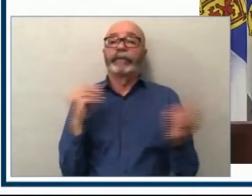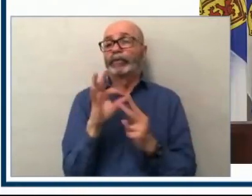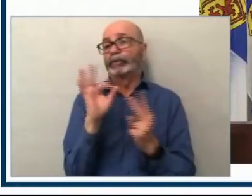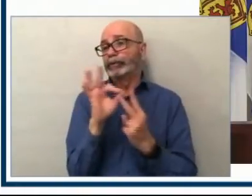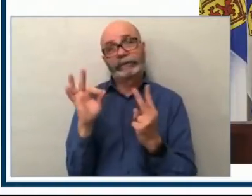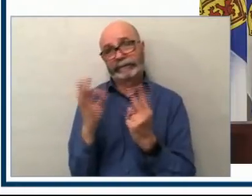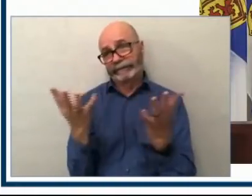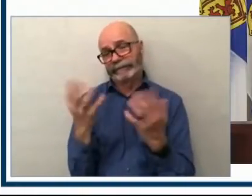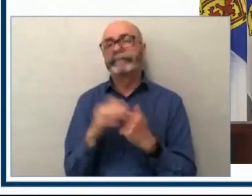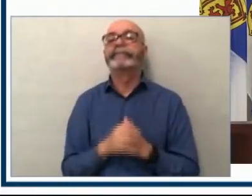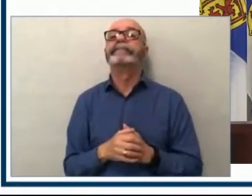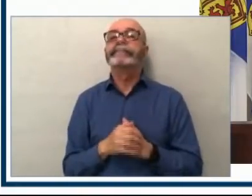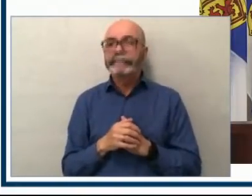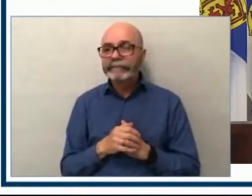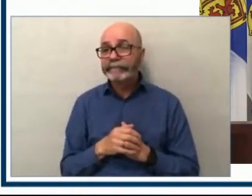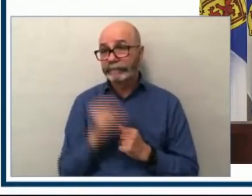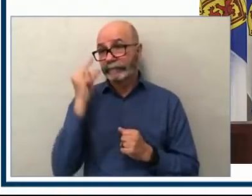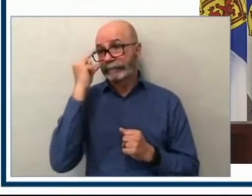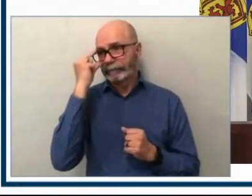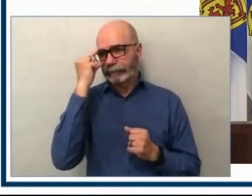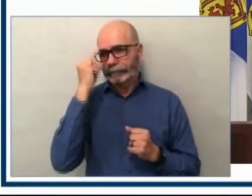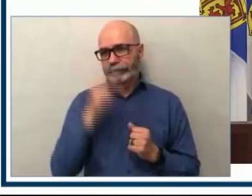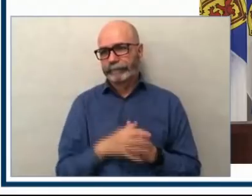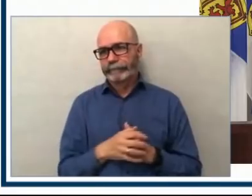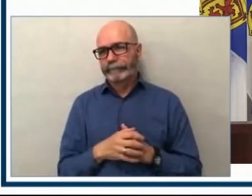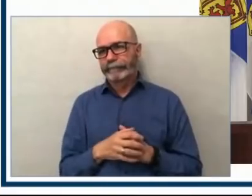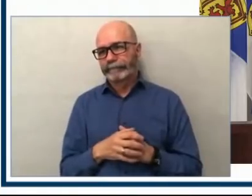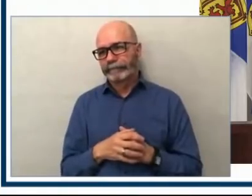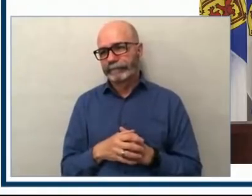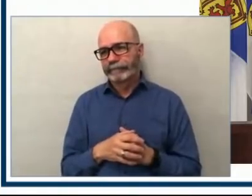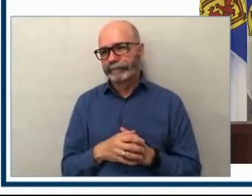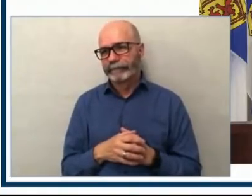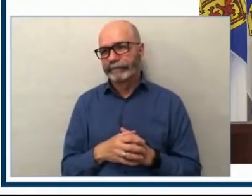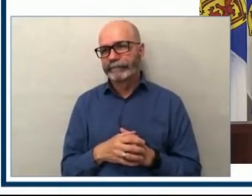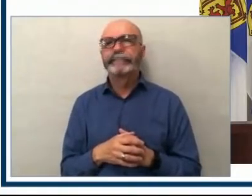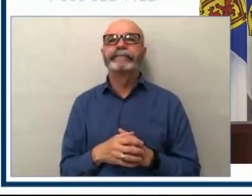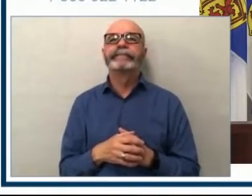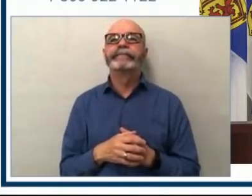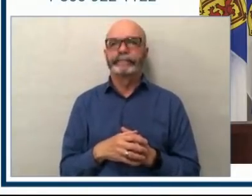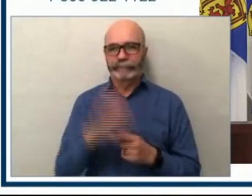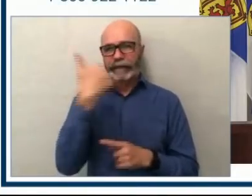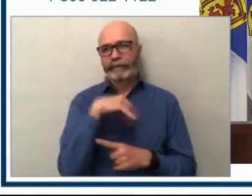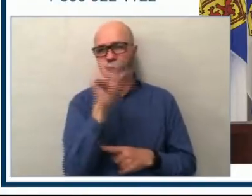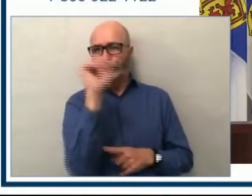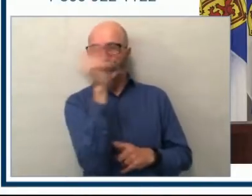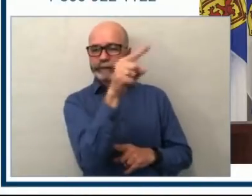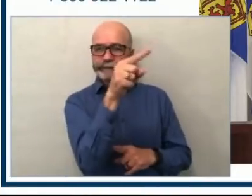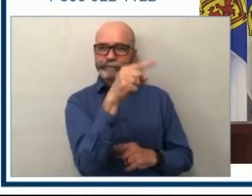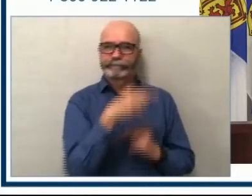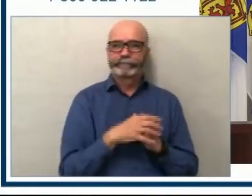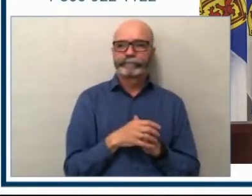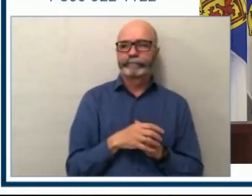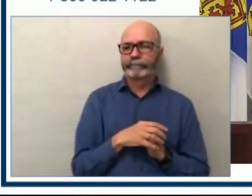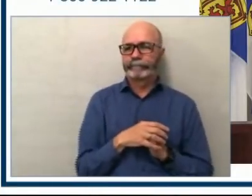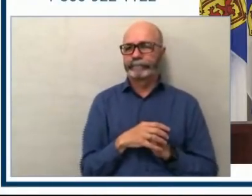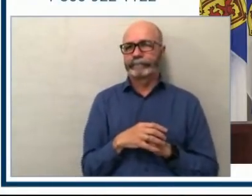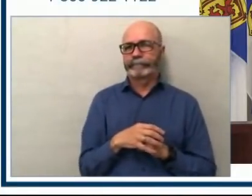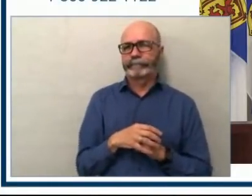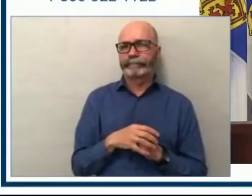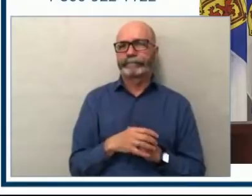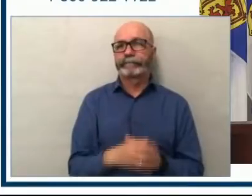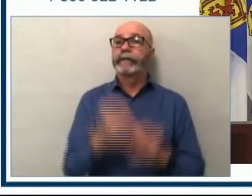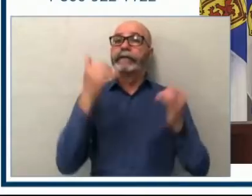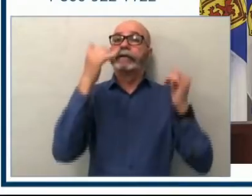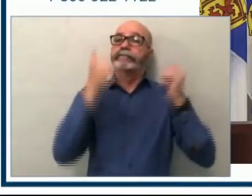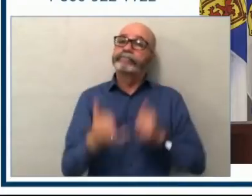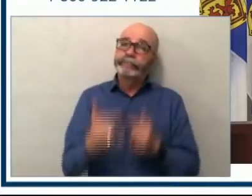Lindsay. Thank you for that. And I'm wondering, too, going forward, it seems clear that identifying variant cases of